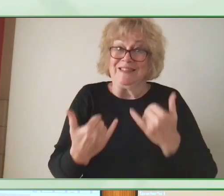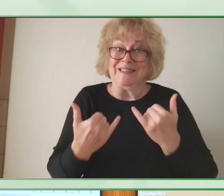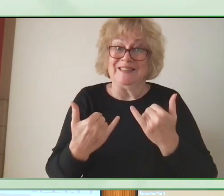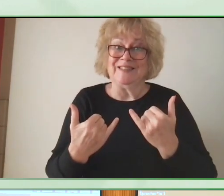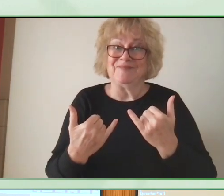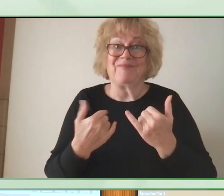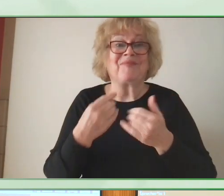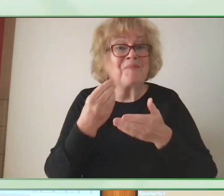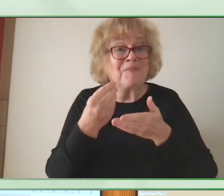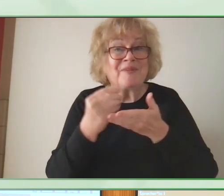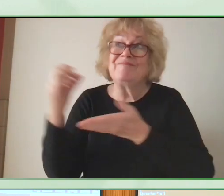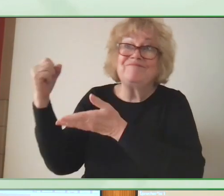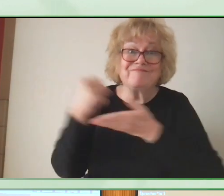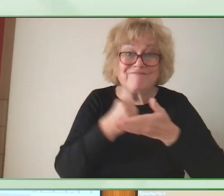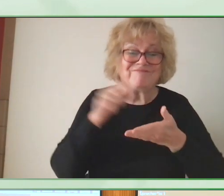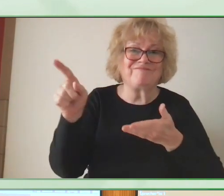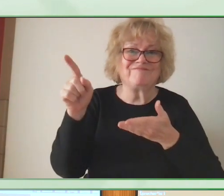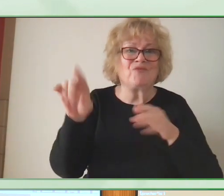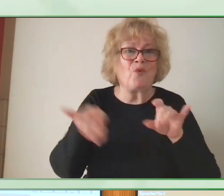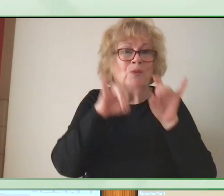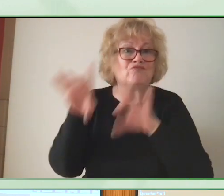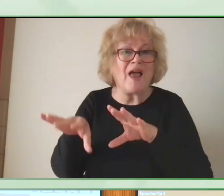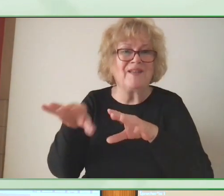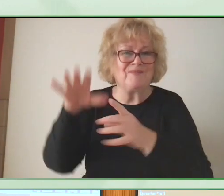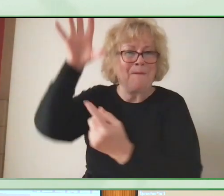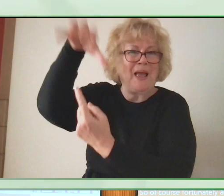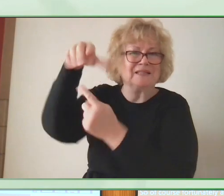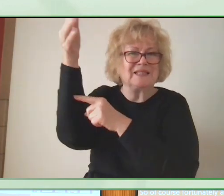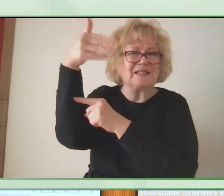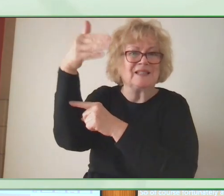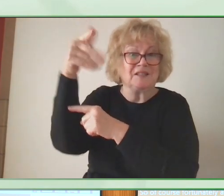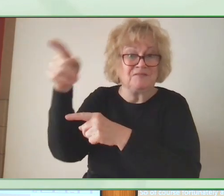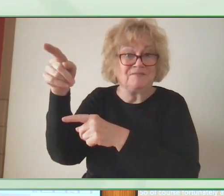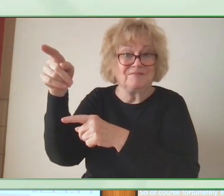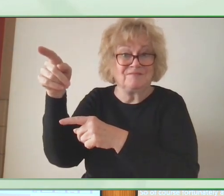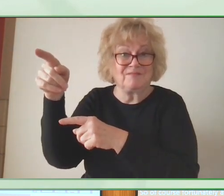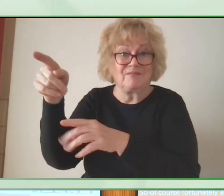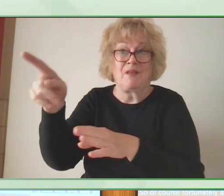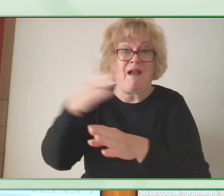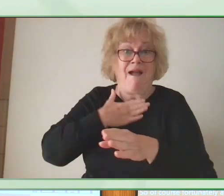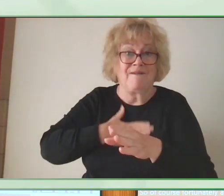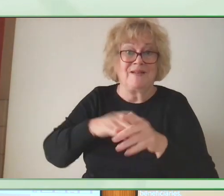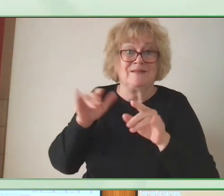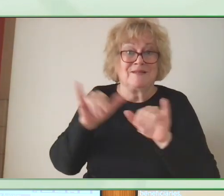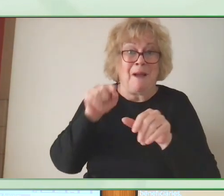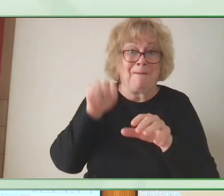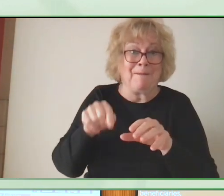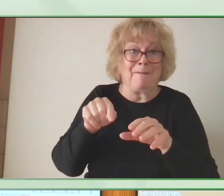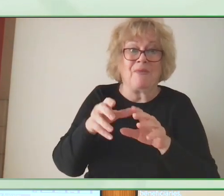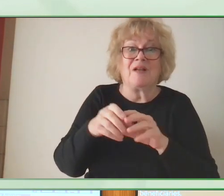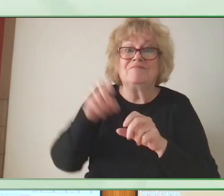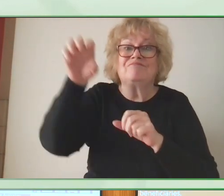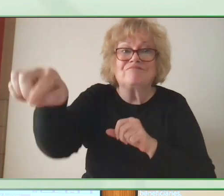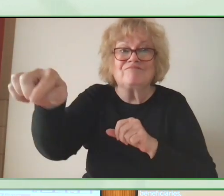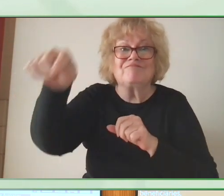this project for a new beneficiaries. So, thank you so much. I think it's